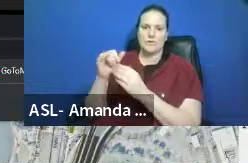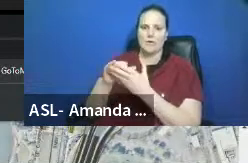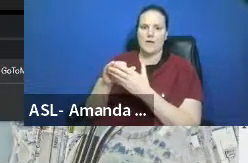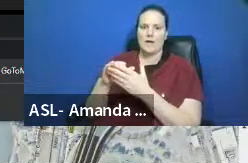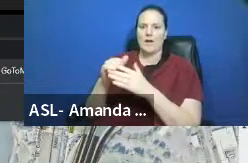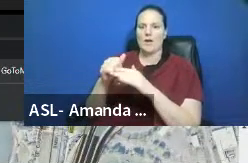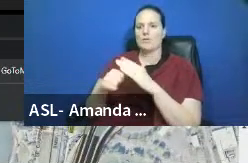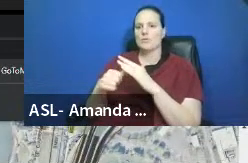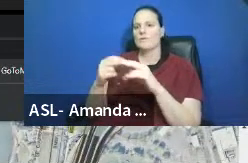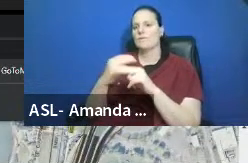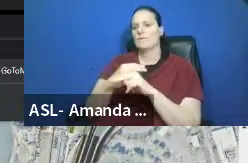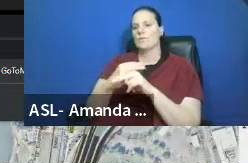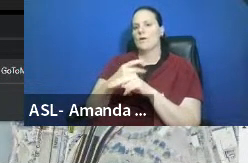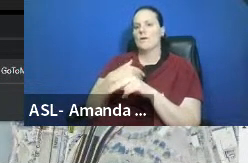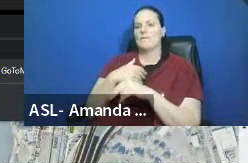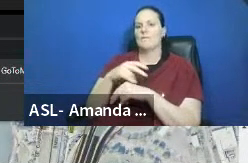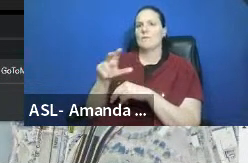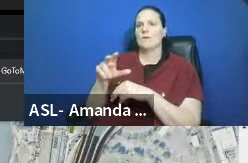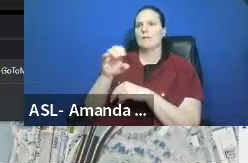so you have 3 east-west